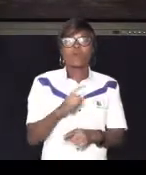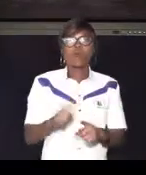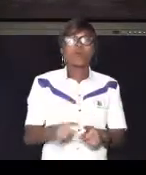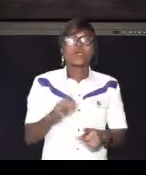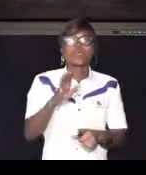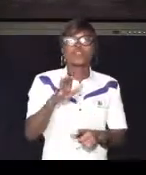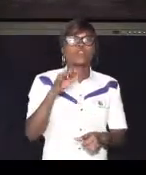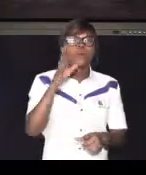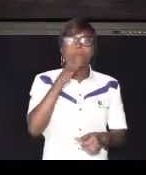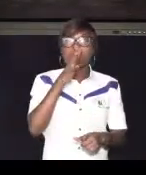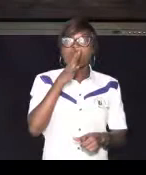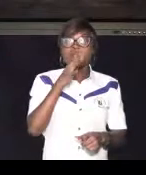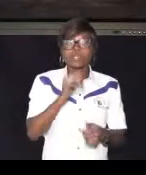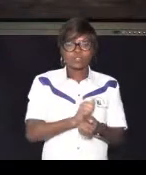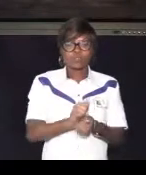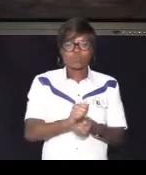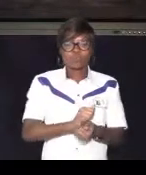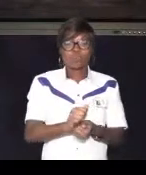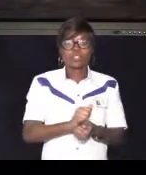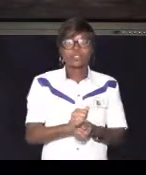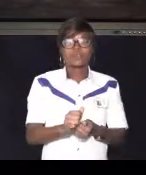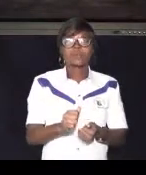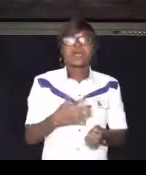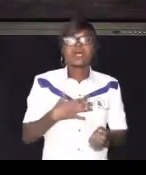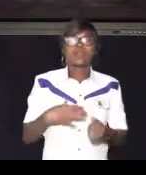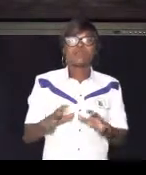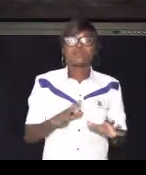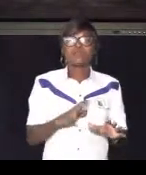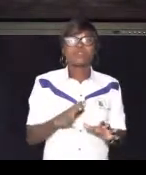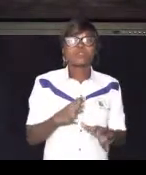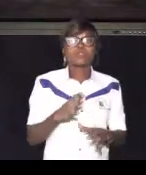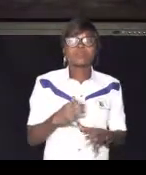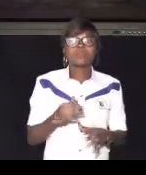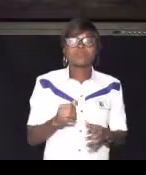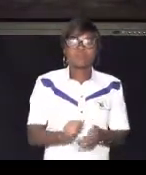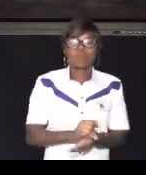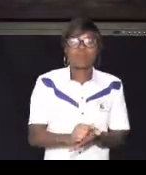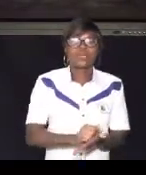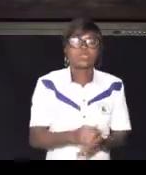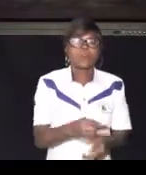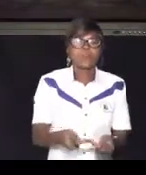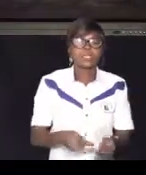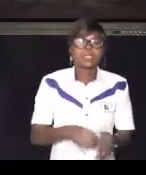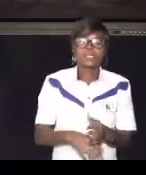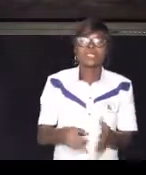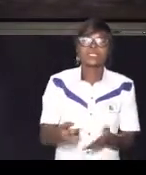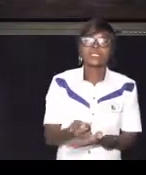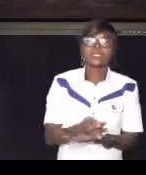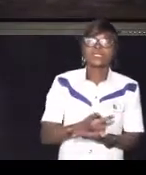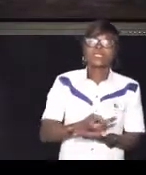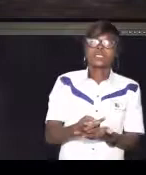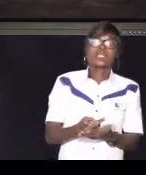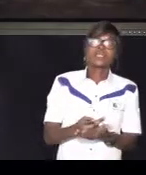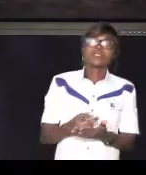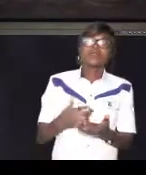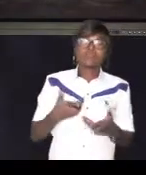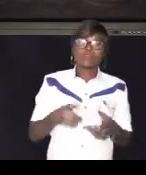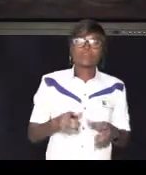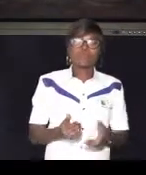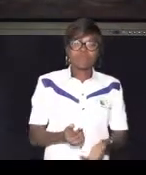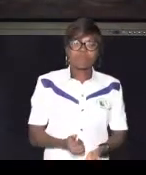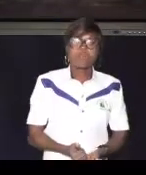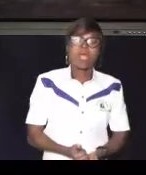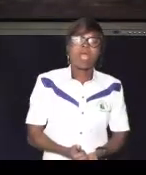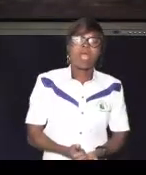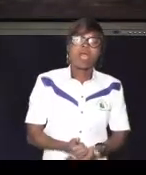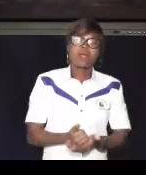When your mom is washing plates or doing dishes in the kitchen and you decide, Mommy, let me assist you to do the